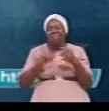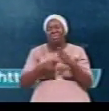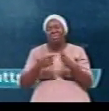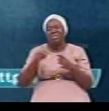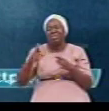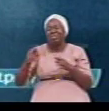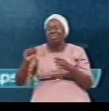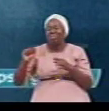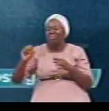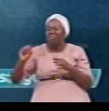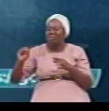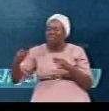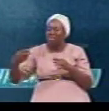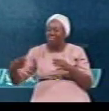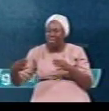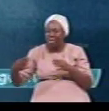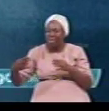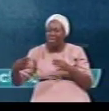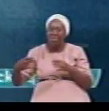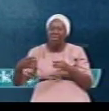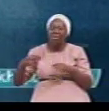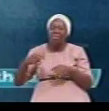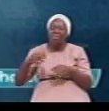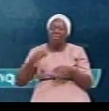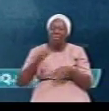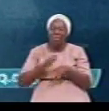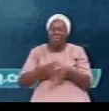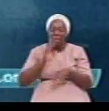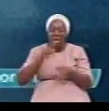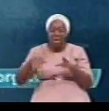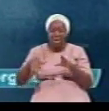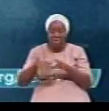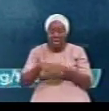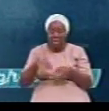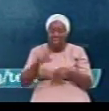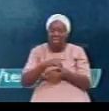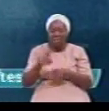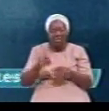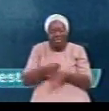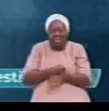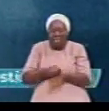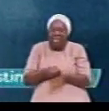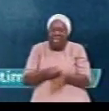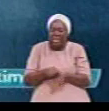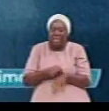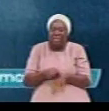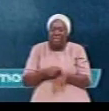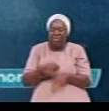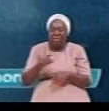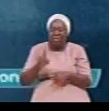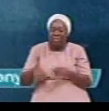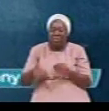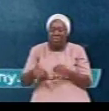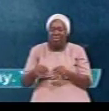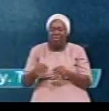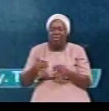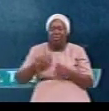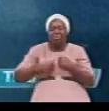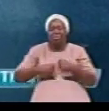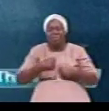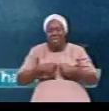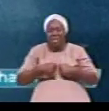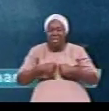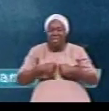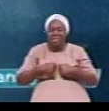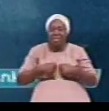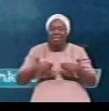really troubled me. Even on my wedding day, brethren, I was scratching. I couldn't pass in the sun. I couldn't. At